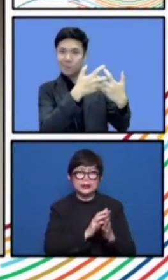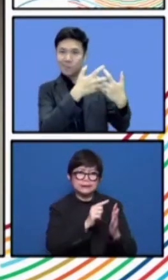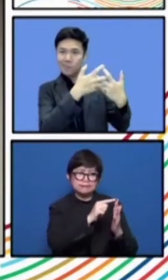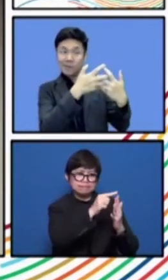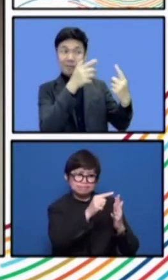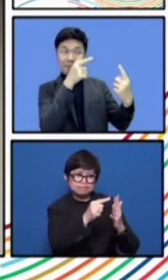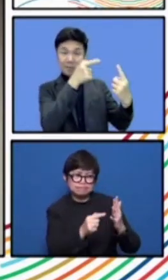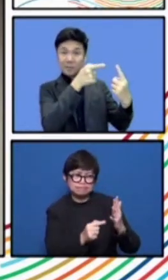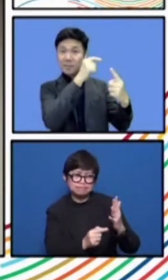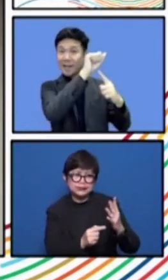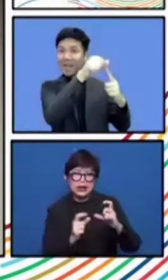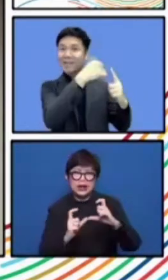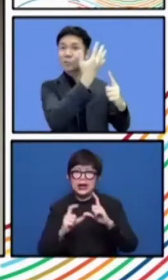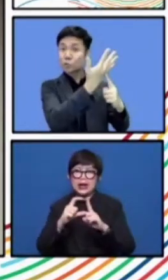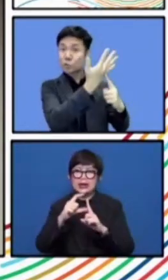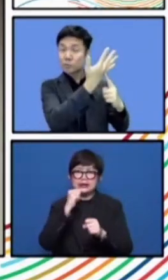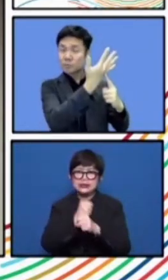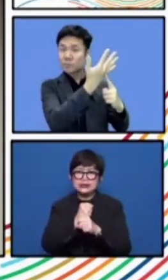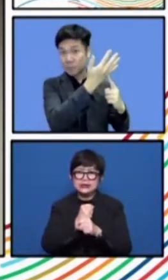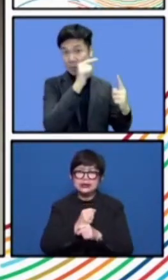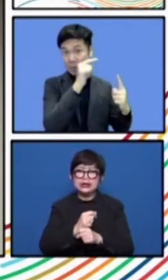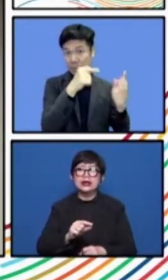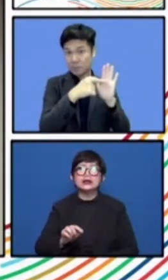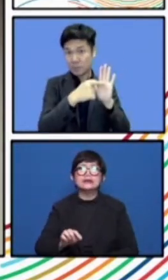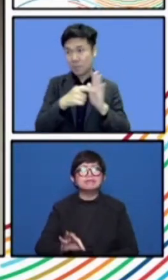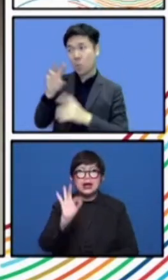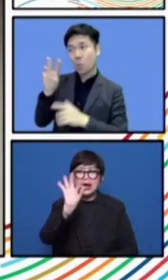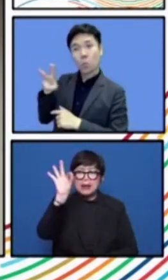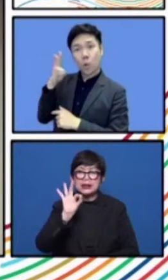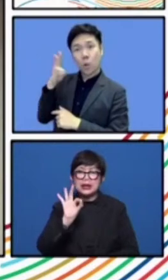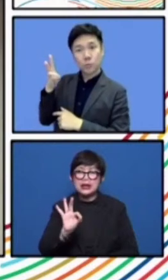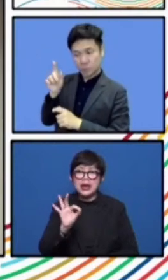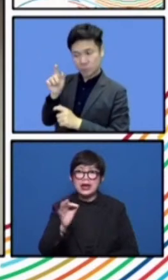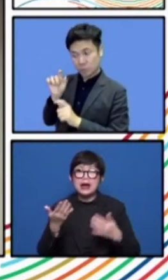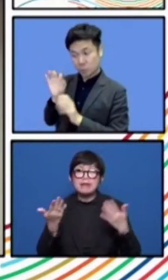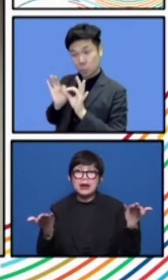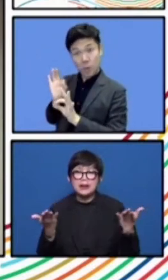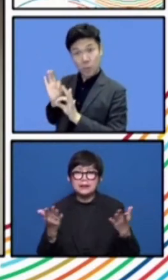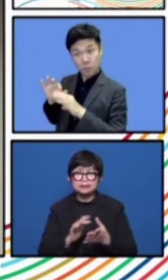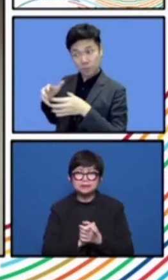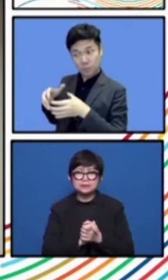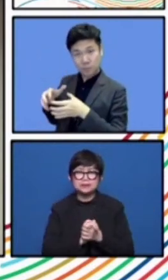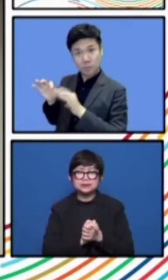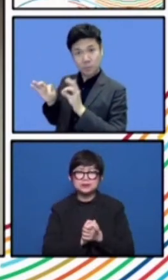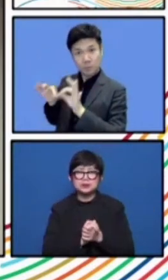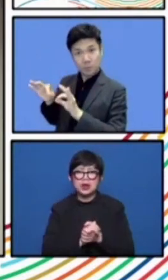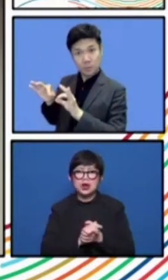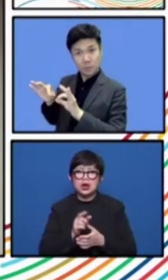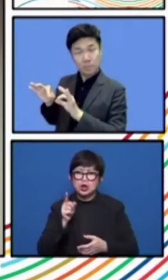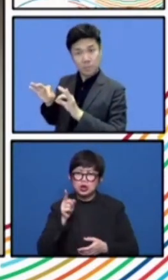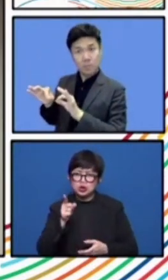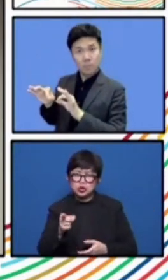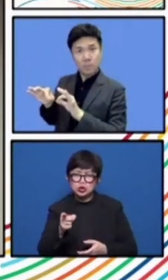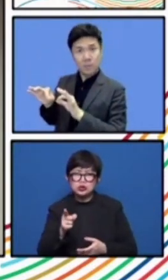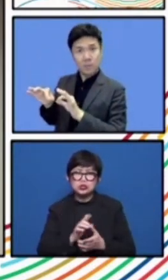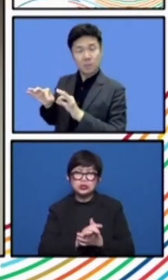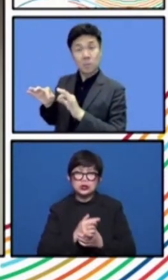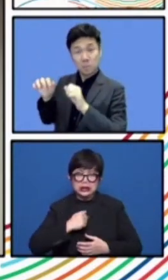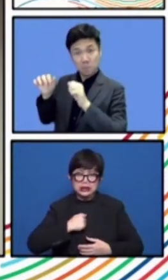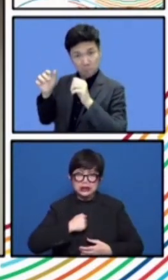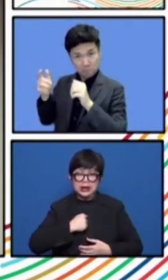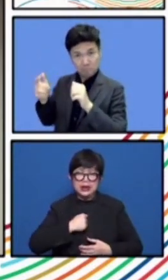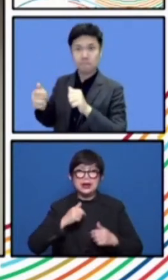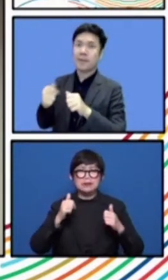like the Washington group questions um on our on our tools we'll be able to disaggregate all those sdg